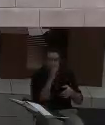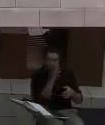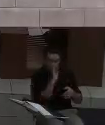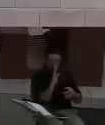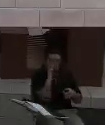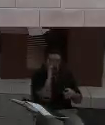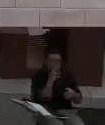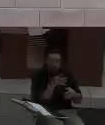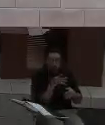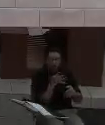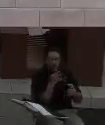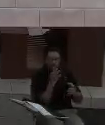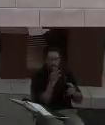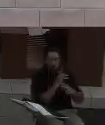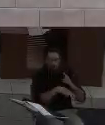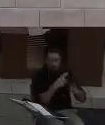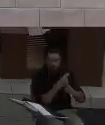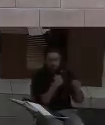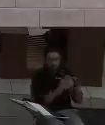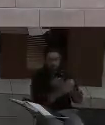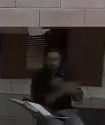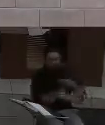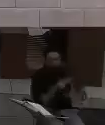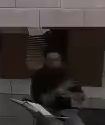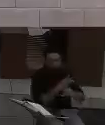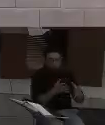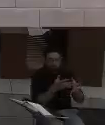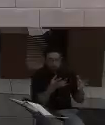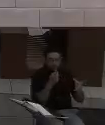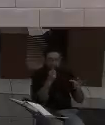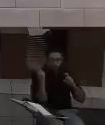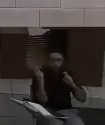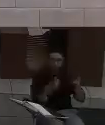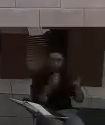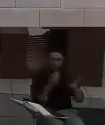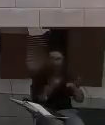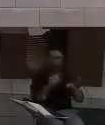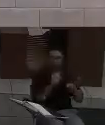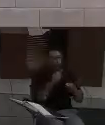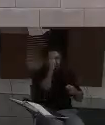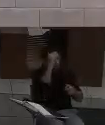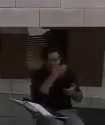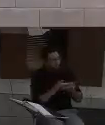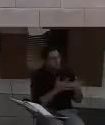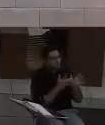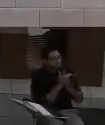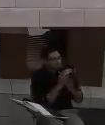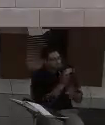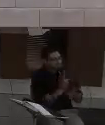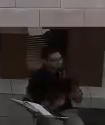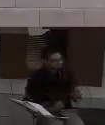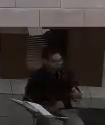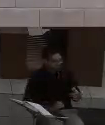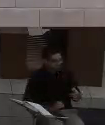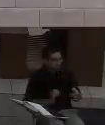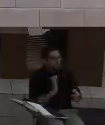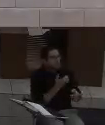of the universe. You loved the world so much, you gave your only Son, Jesus Christ, to be our